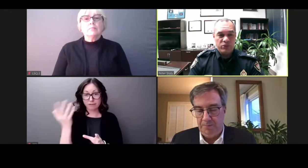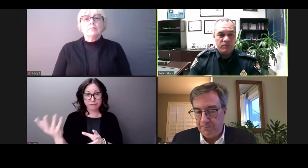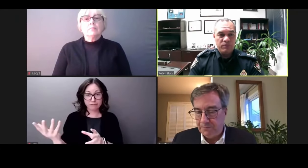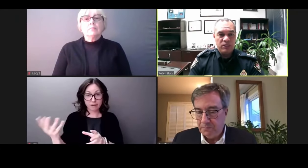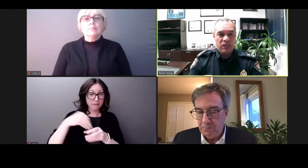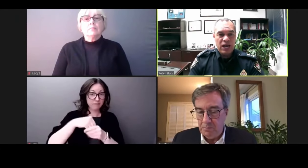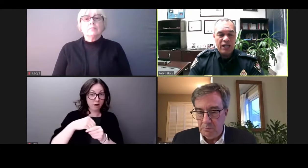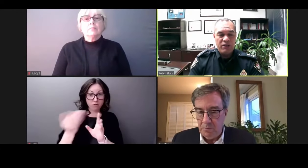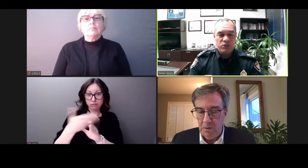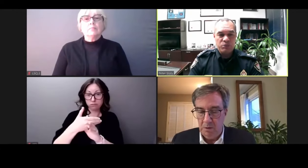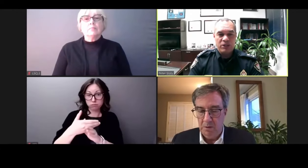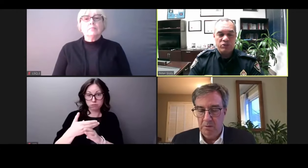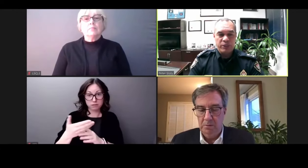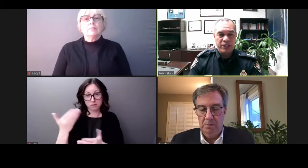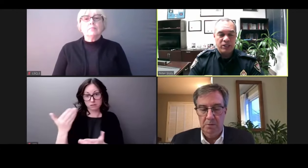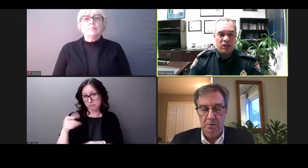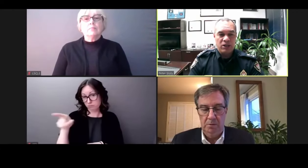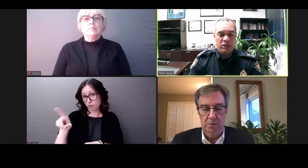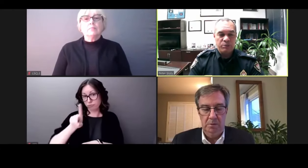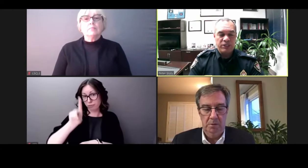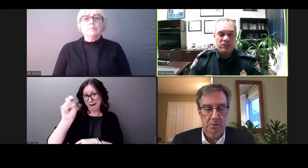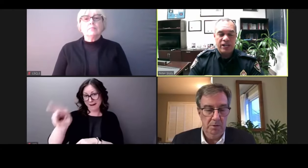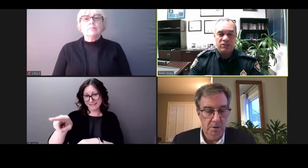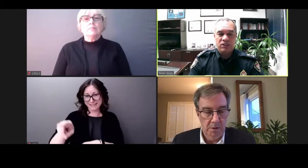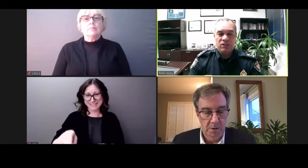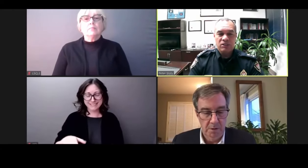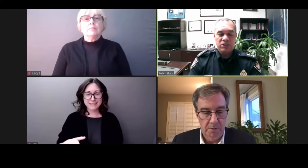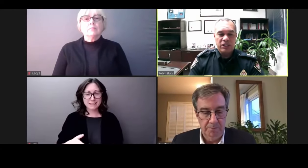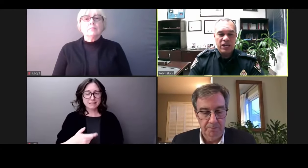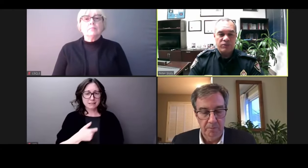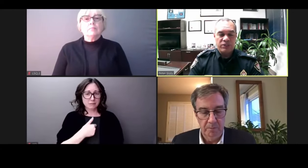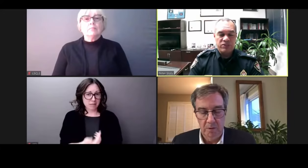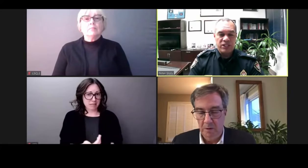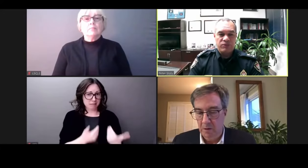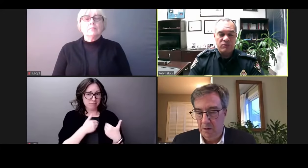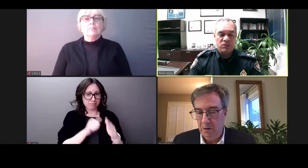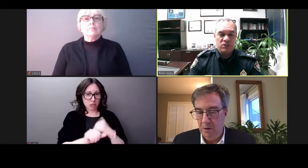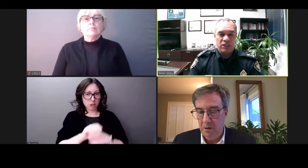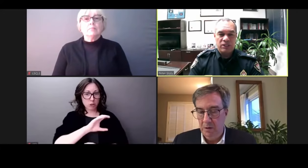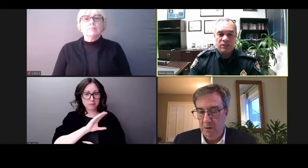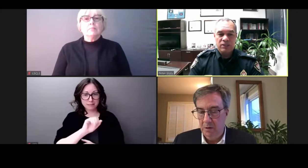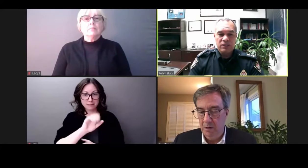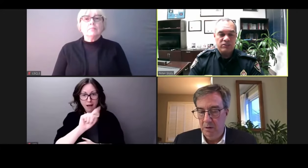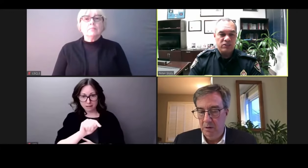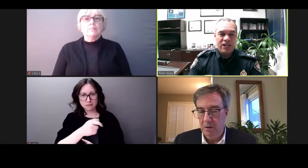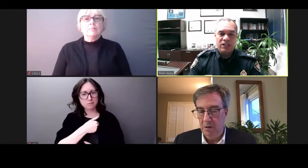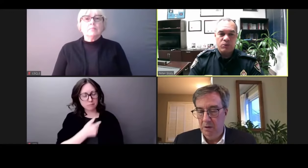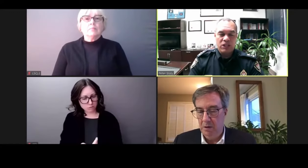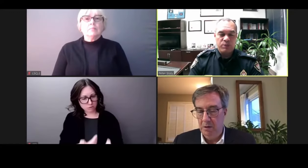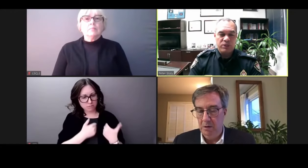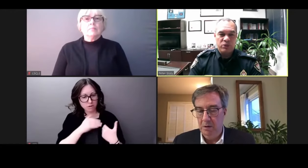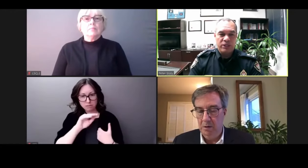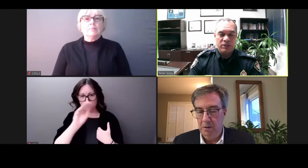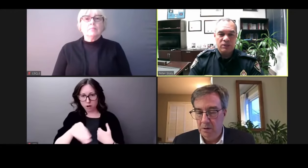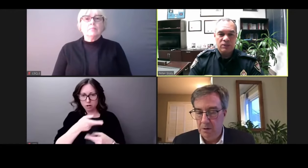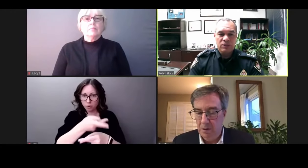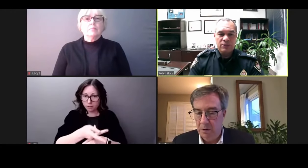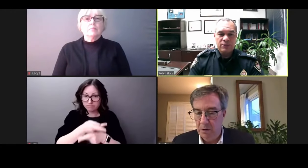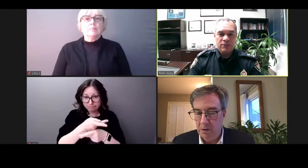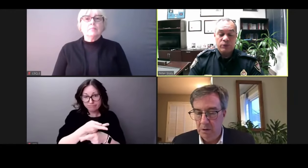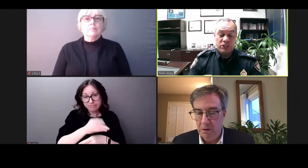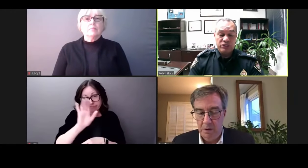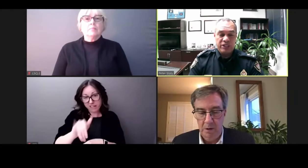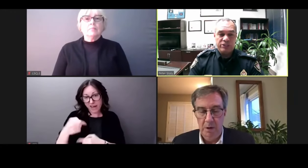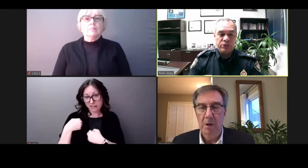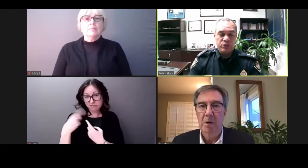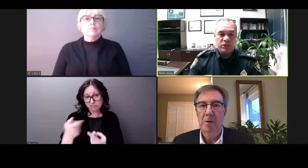that to him. I have a responsibility under the Police Act to look after the safety of the city, and that's exactly what I've been doing.